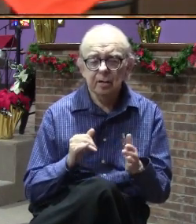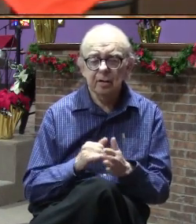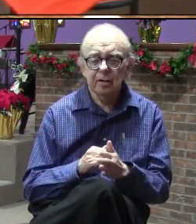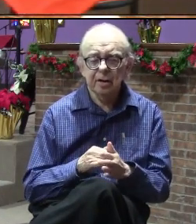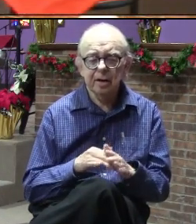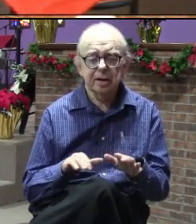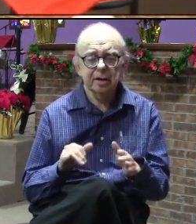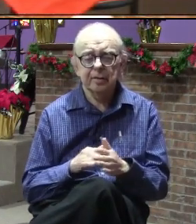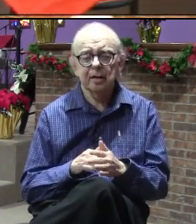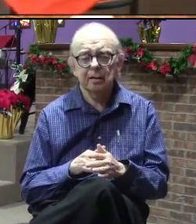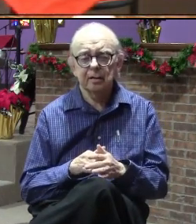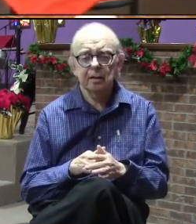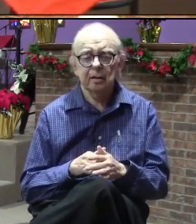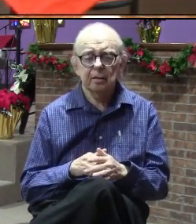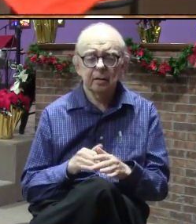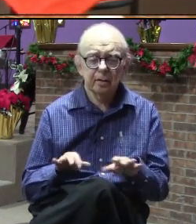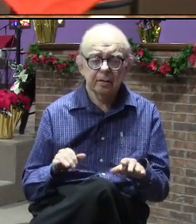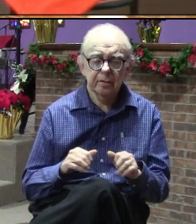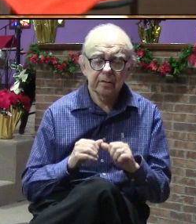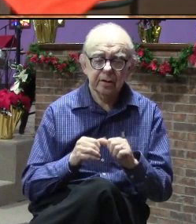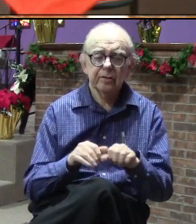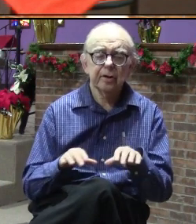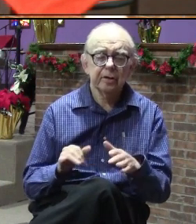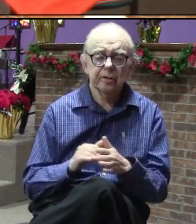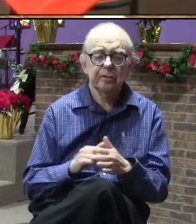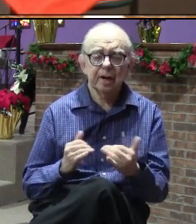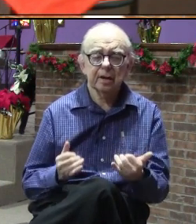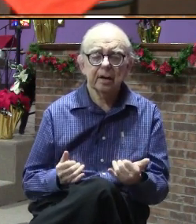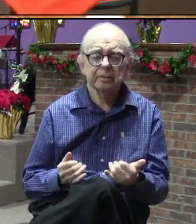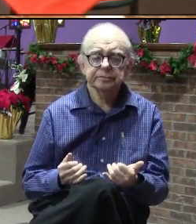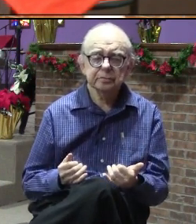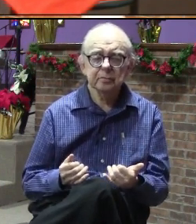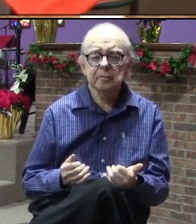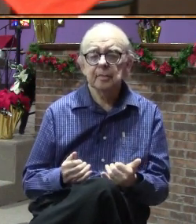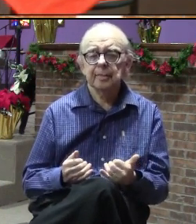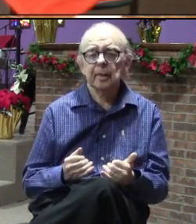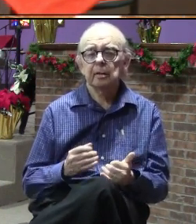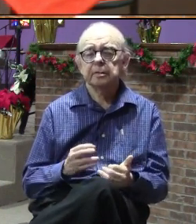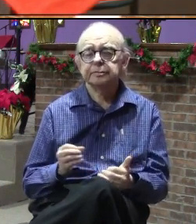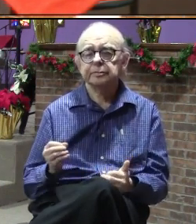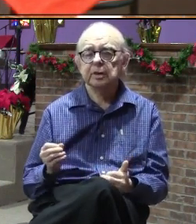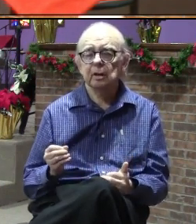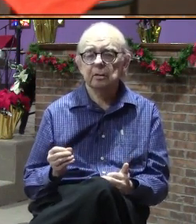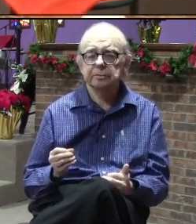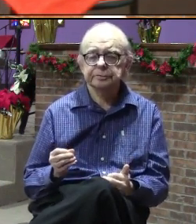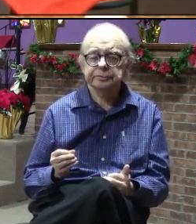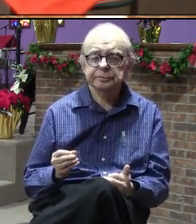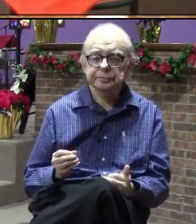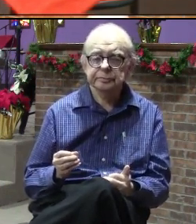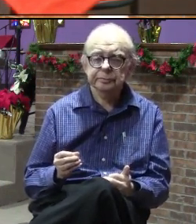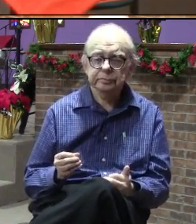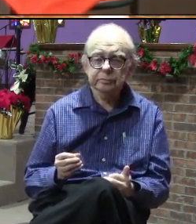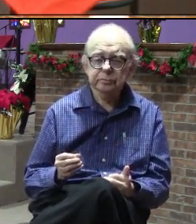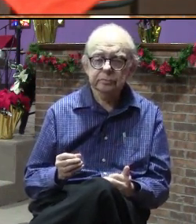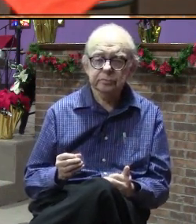did, and has done, and continues to do. And so,